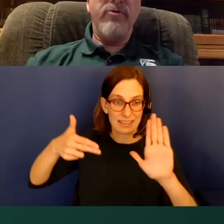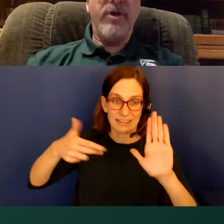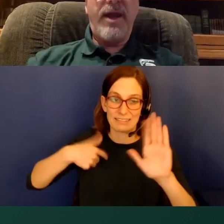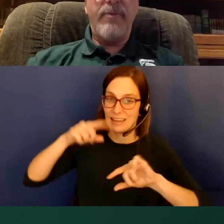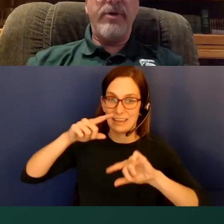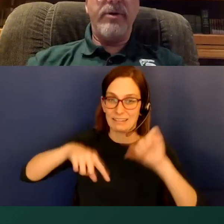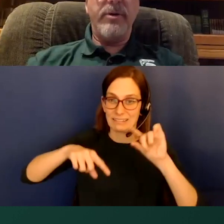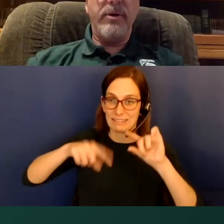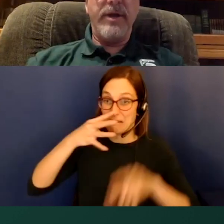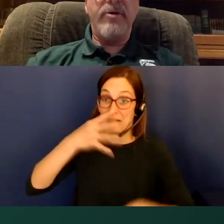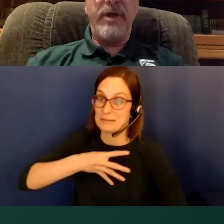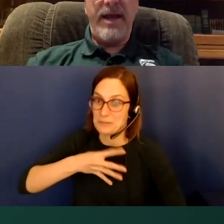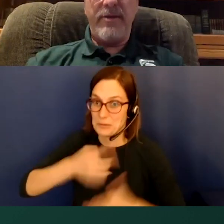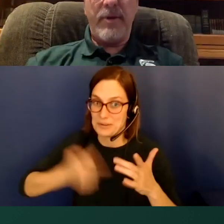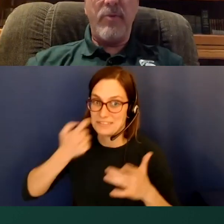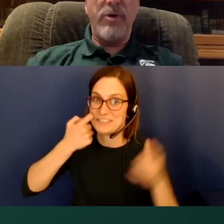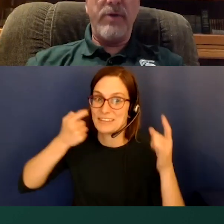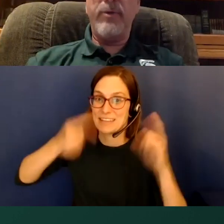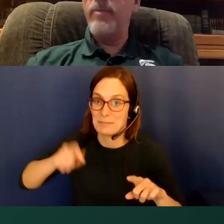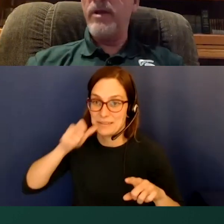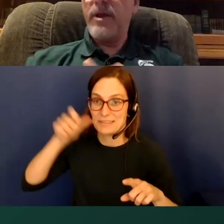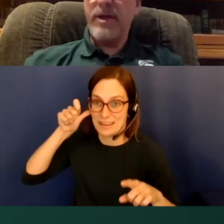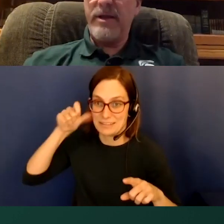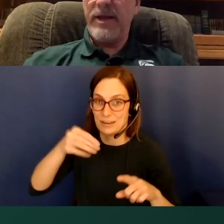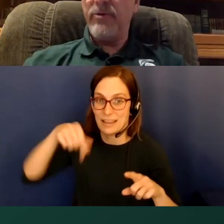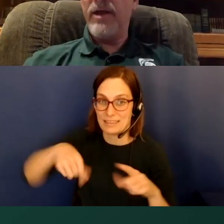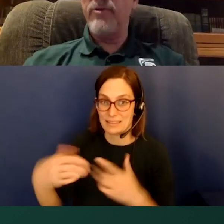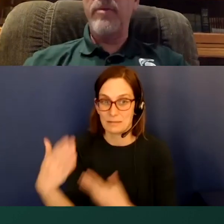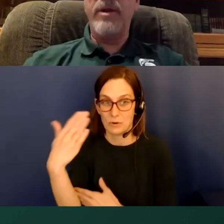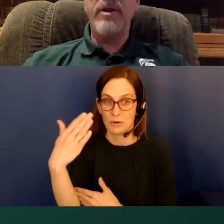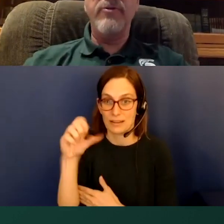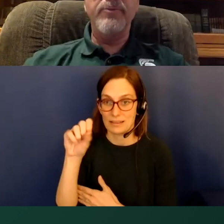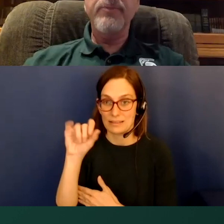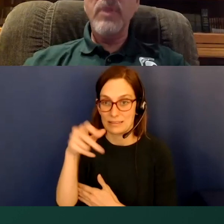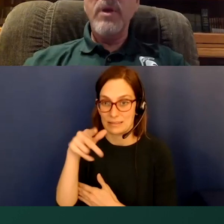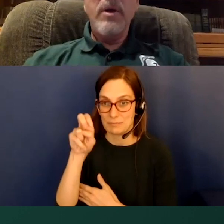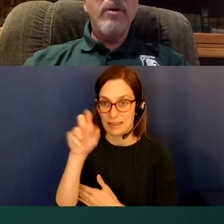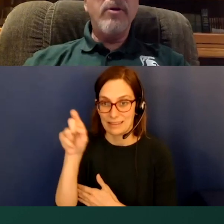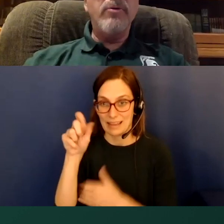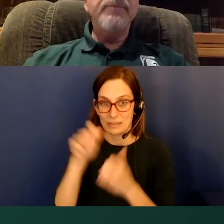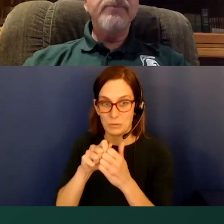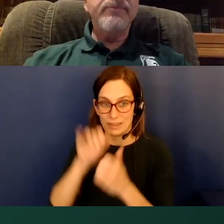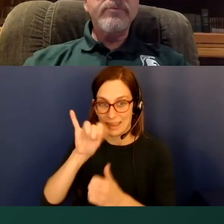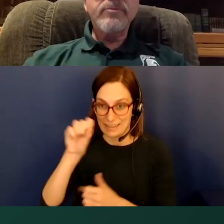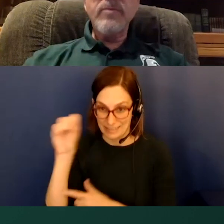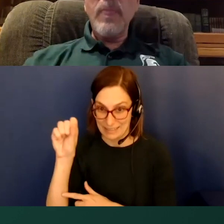what just happened yesterday and this morning with SpaceX and the International Space Station.